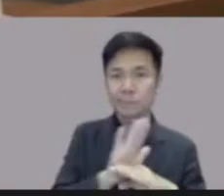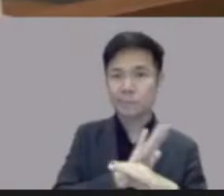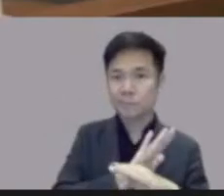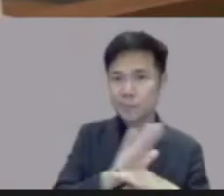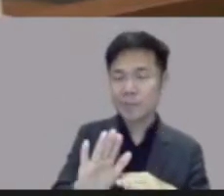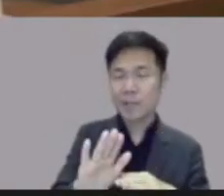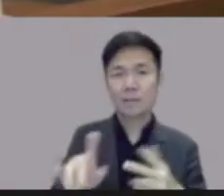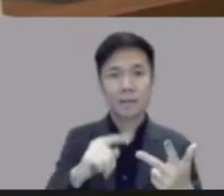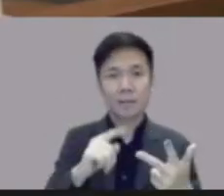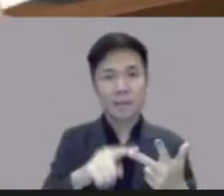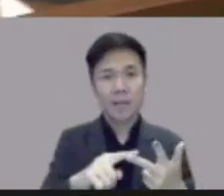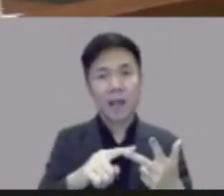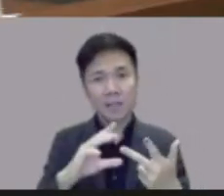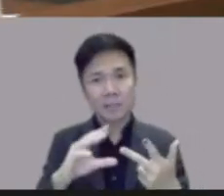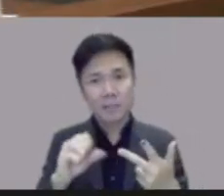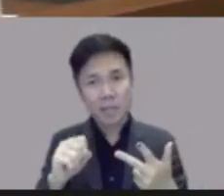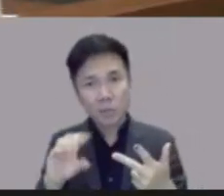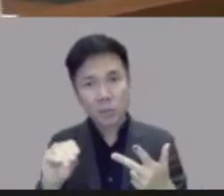efforts